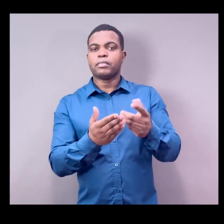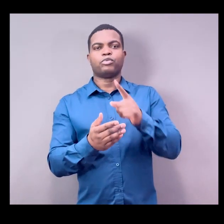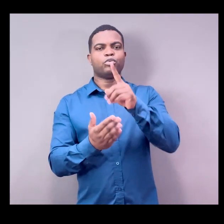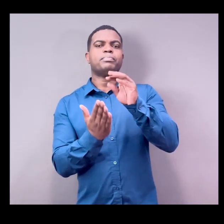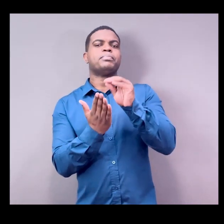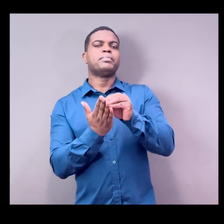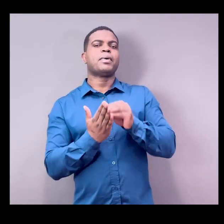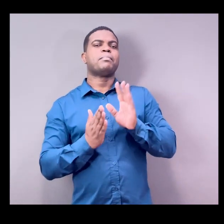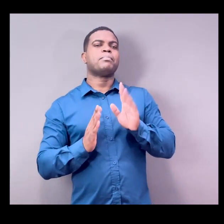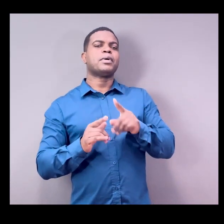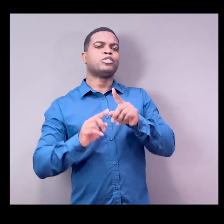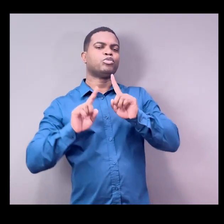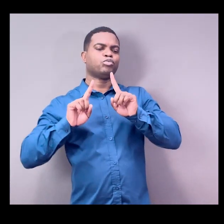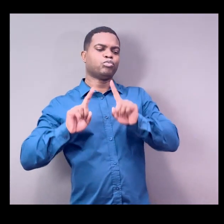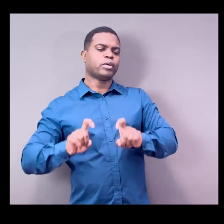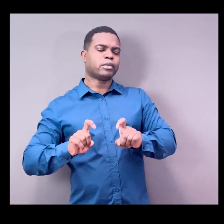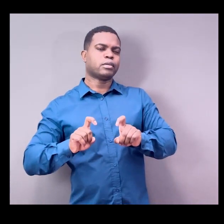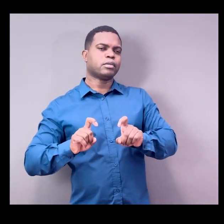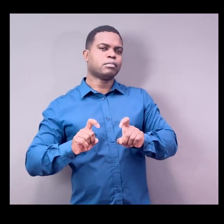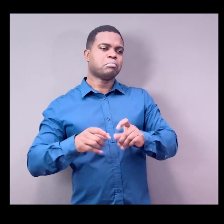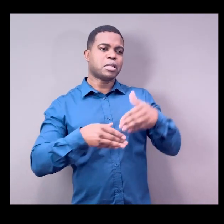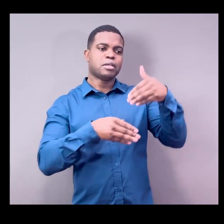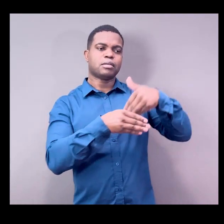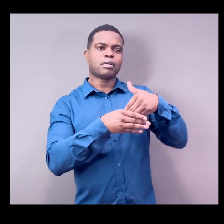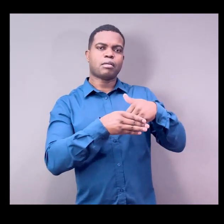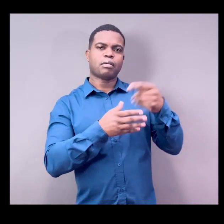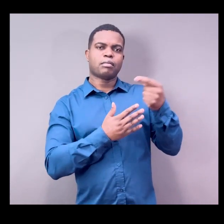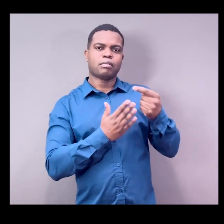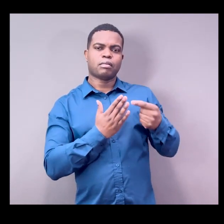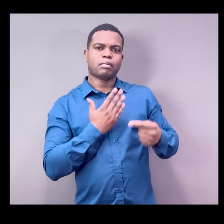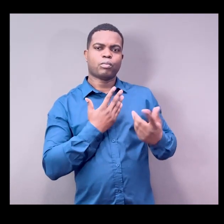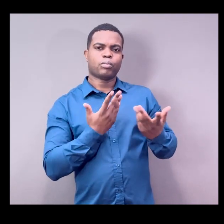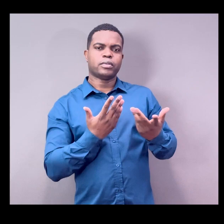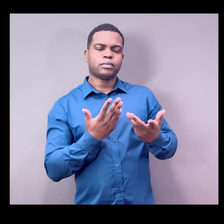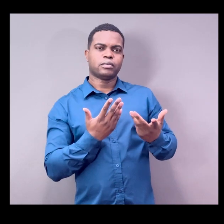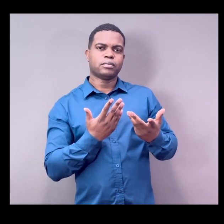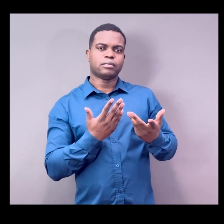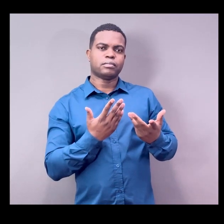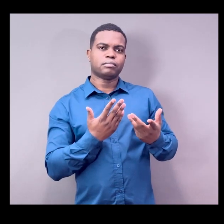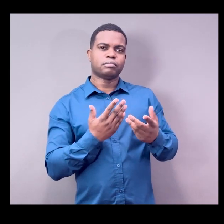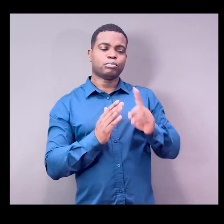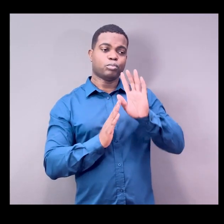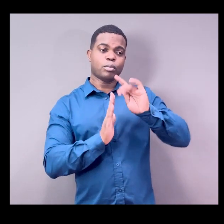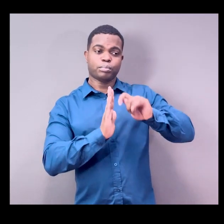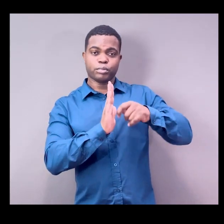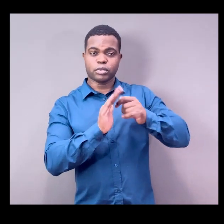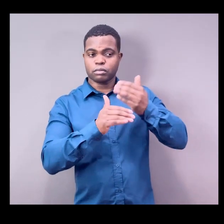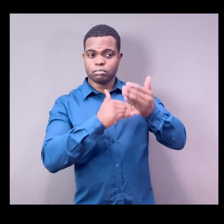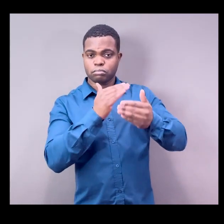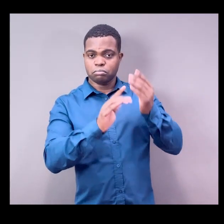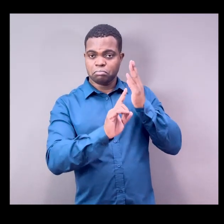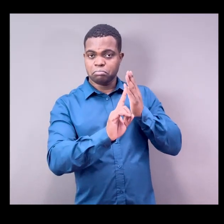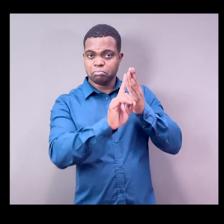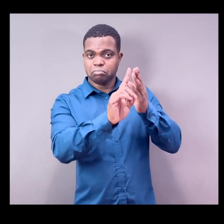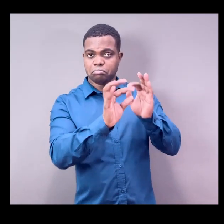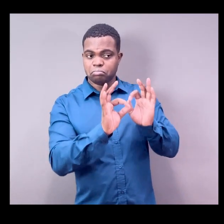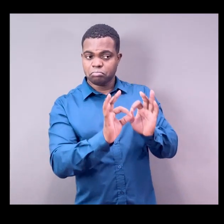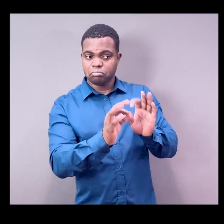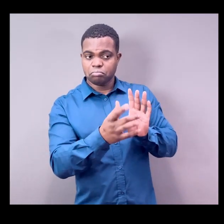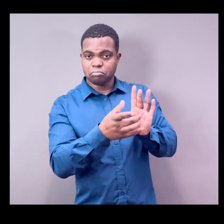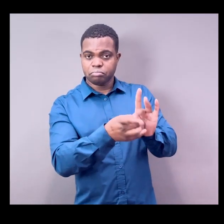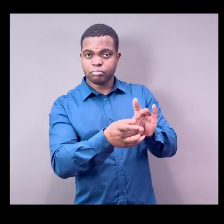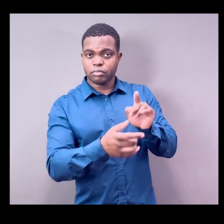check the factors, the internal factors that contribute positively to the initiative you are planning